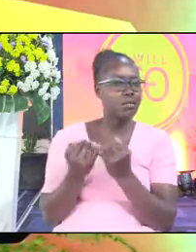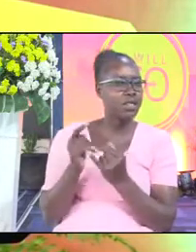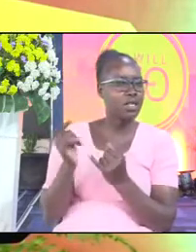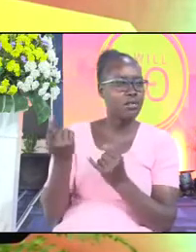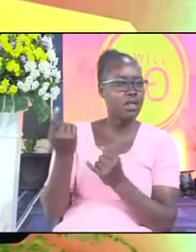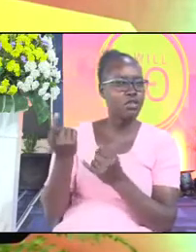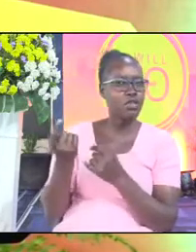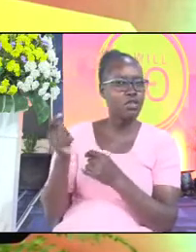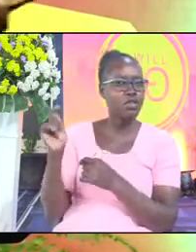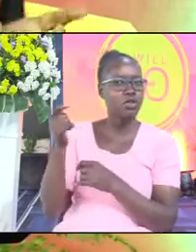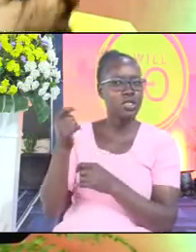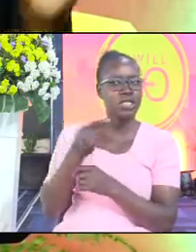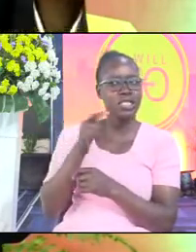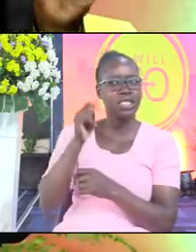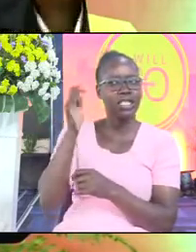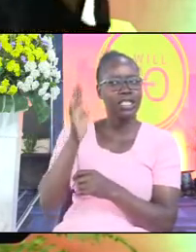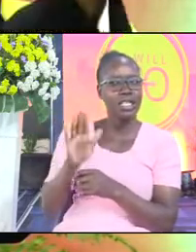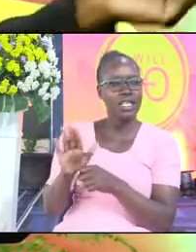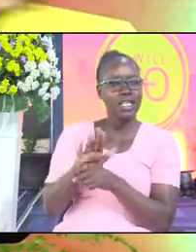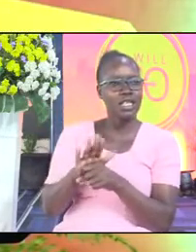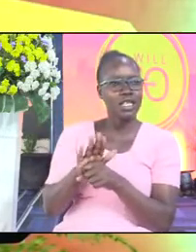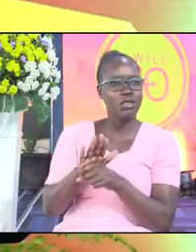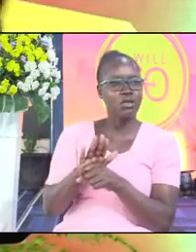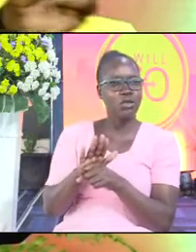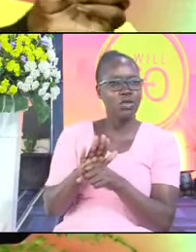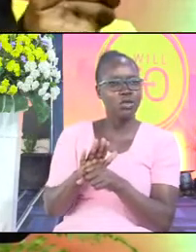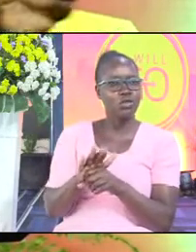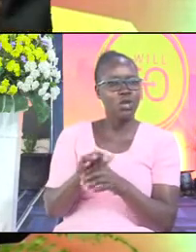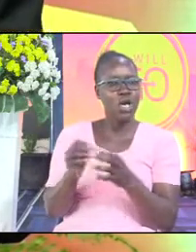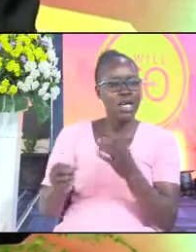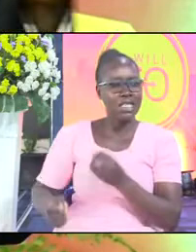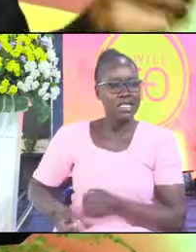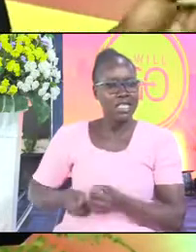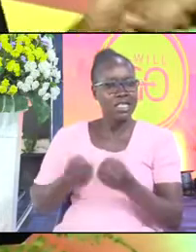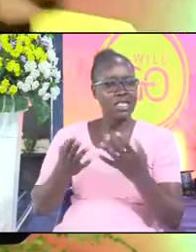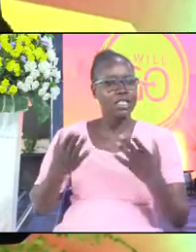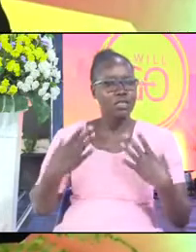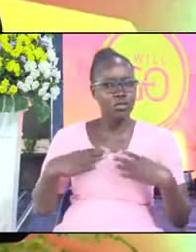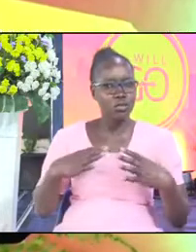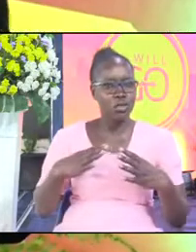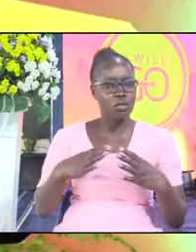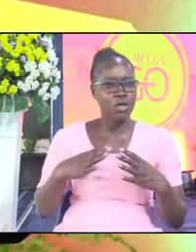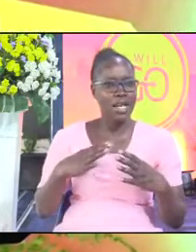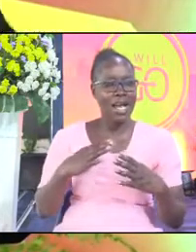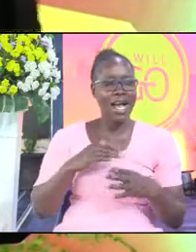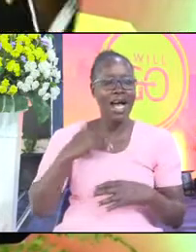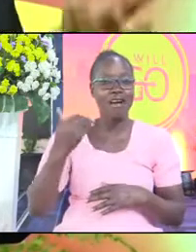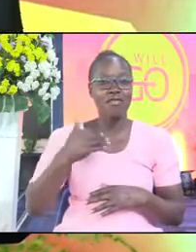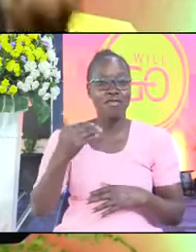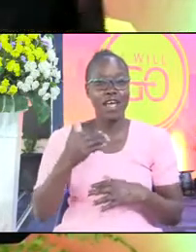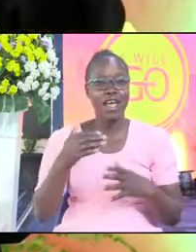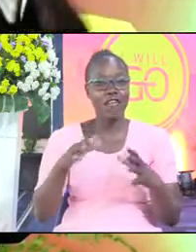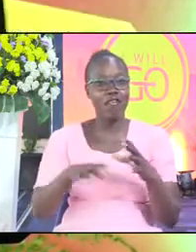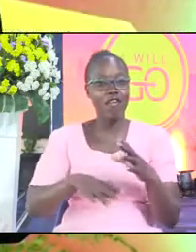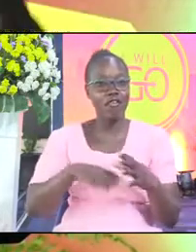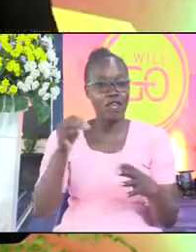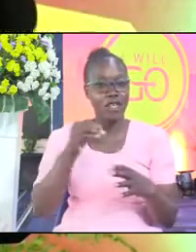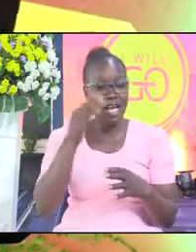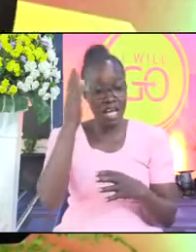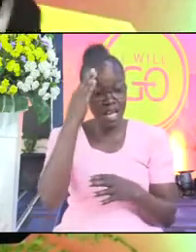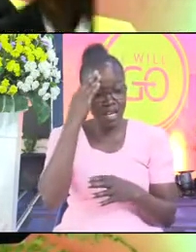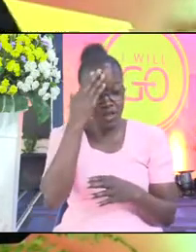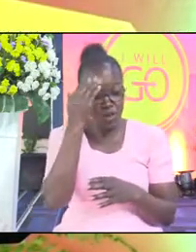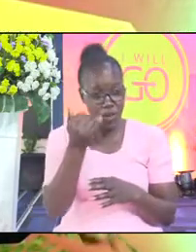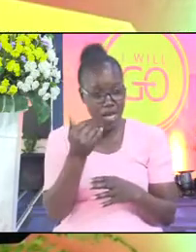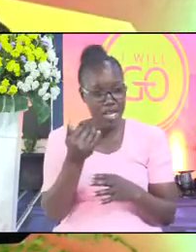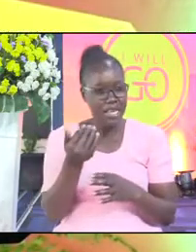Kenya. I said, Kenyans are the most hospitable people that I've ever embraced. I know because